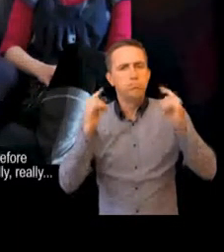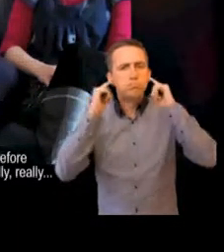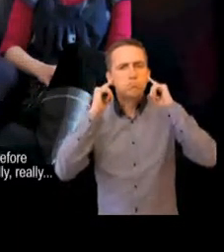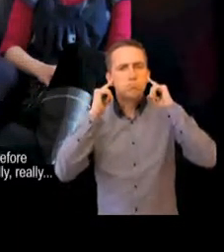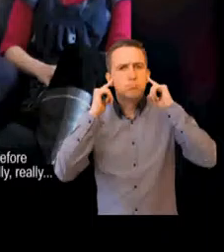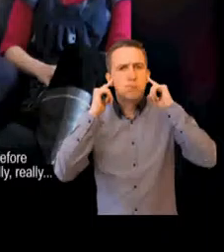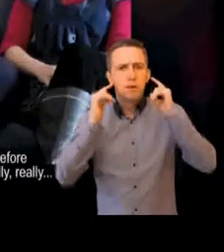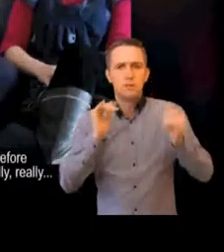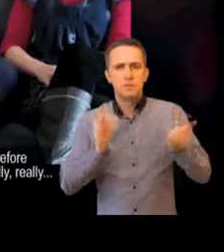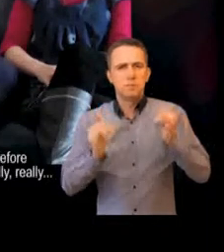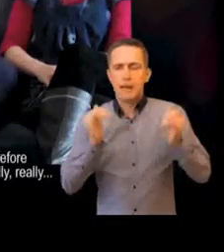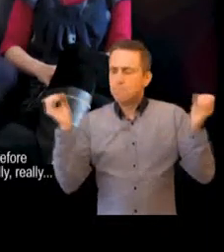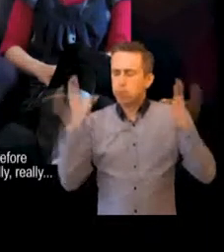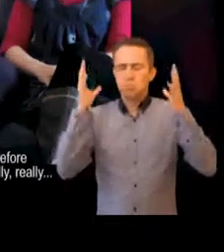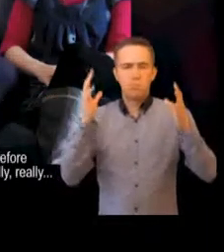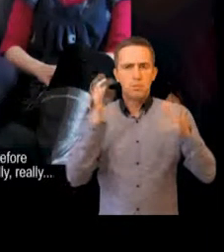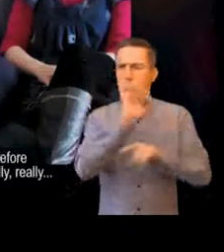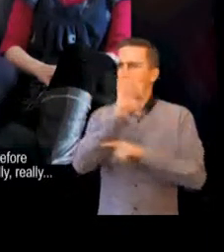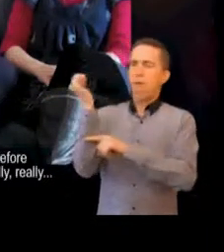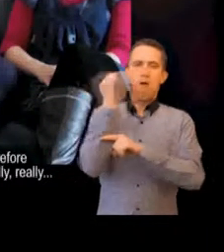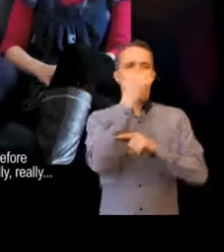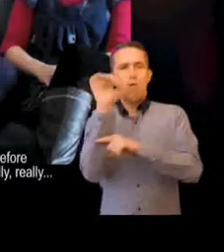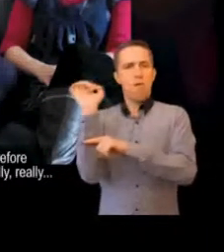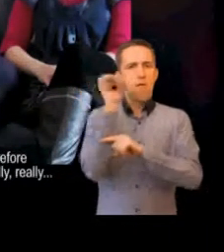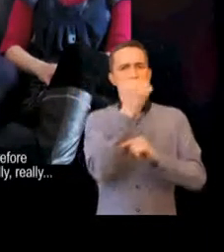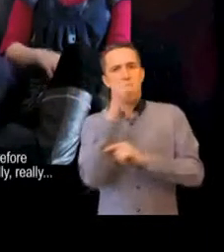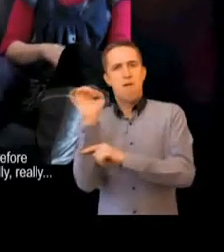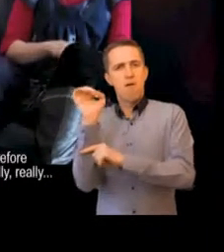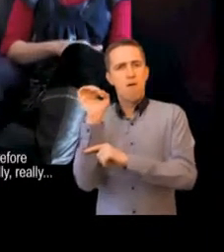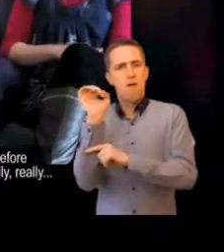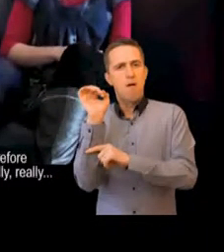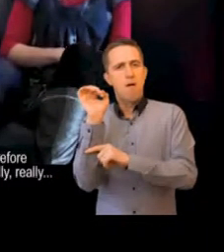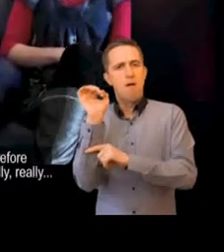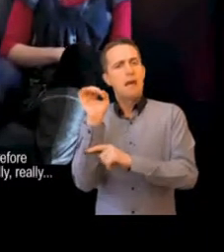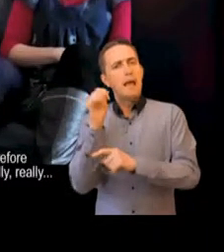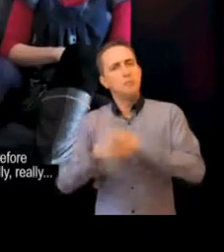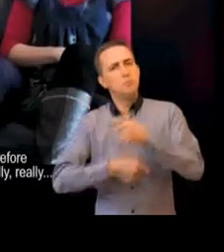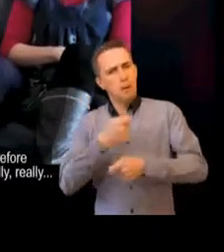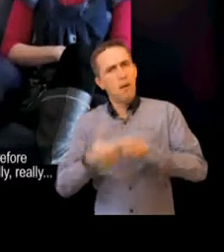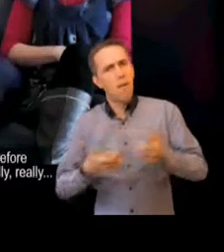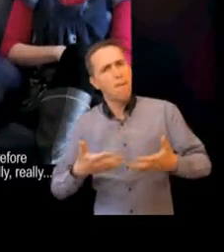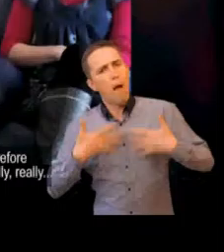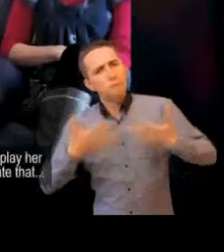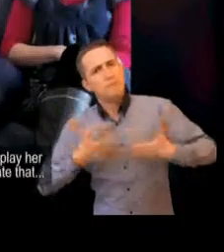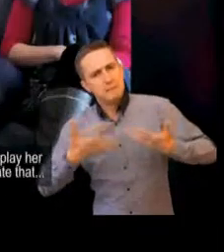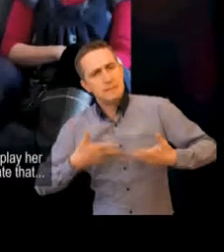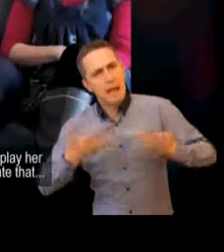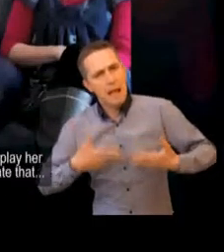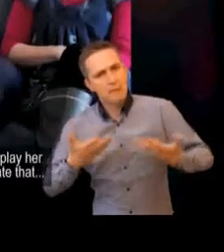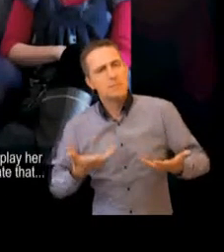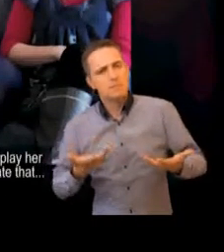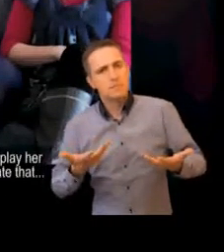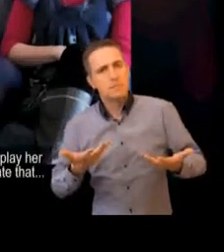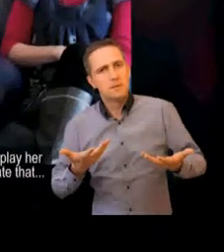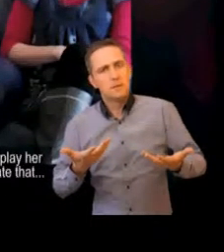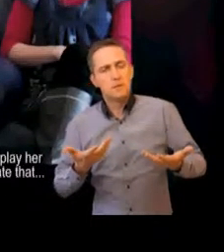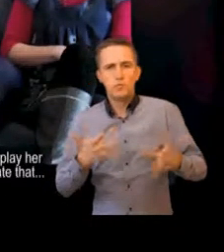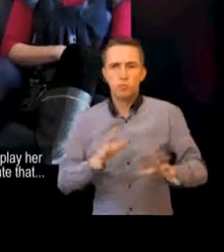children and the noise of their toys and things like that. Ava wasn't able to block out any background noise right back